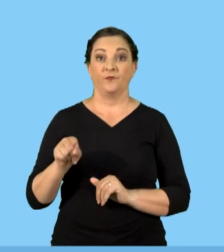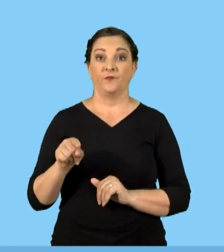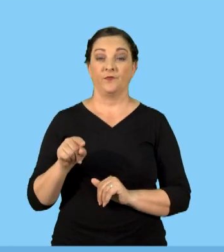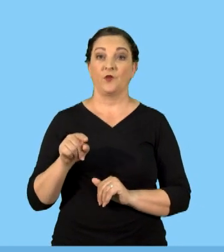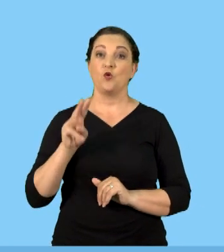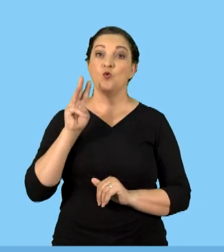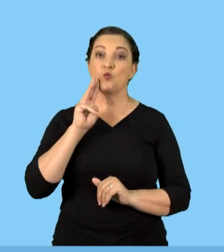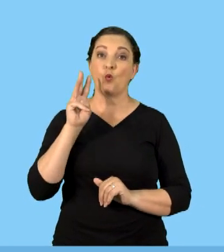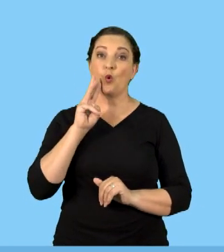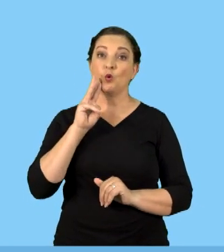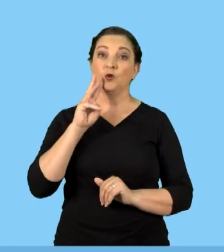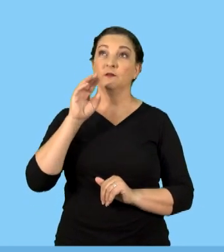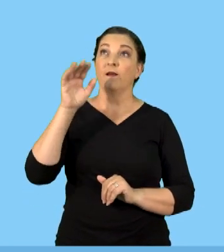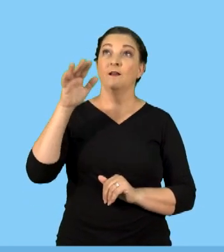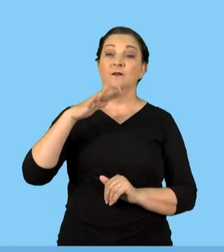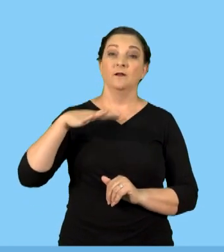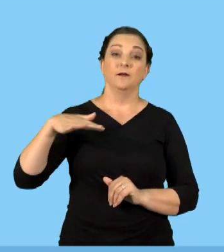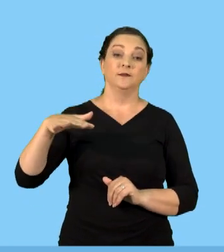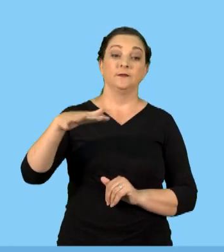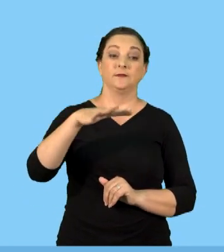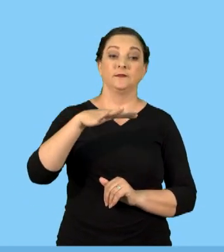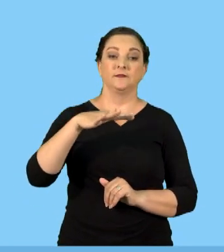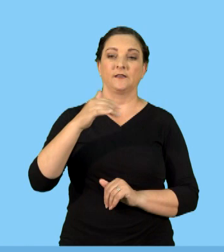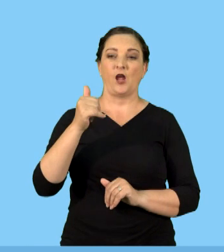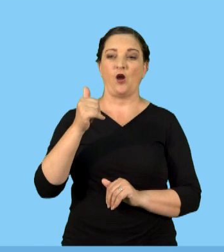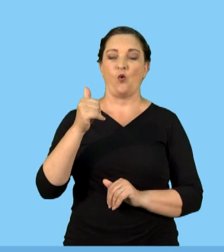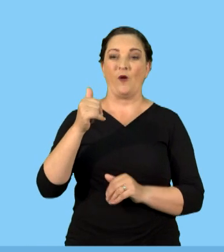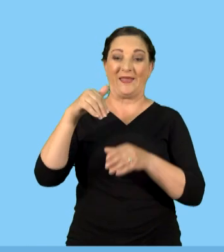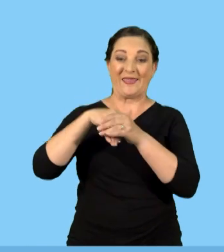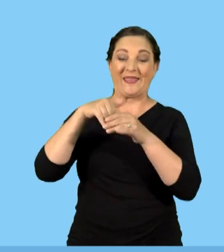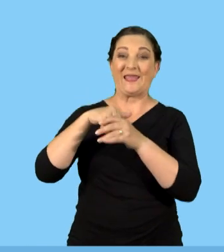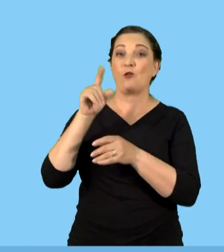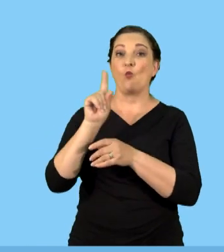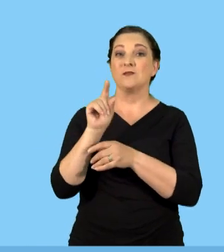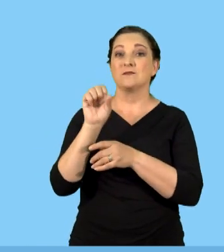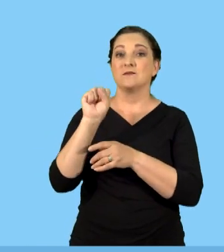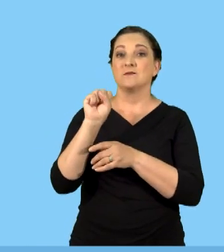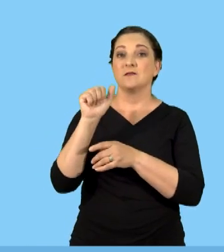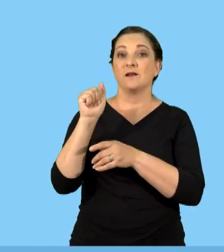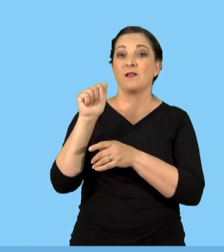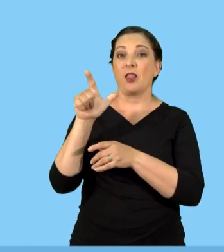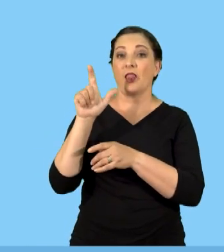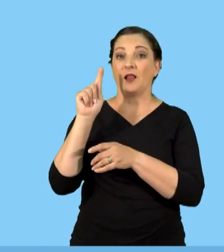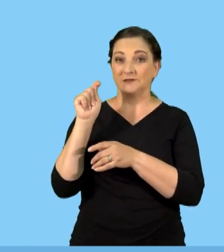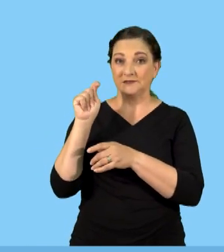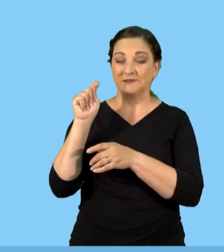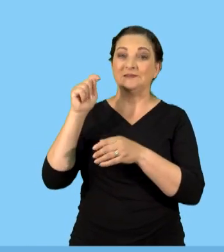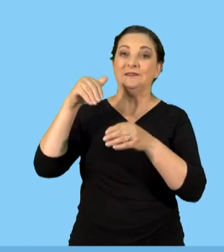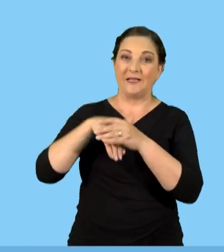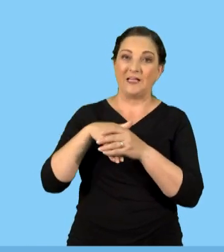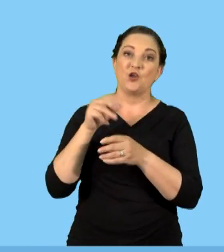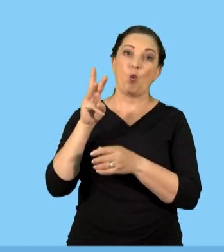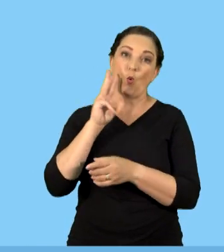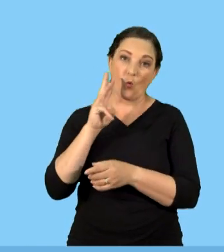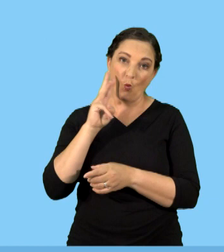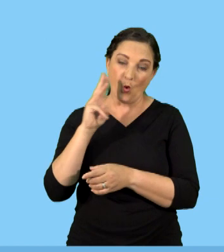because not only are there water droplets near the ocean, but then those droplets, they have salt in them. So the combination of